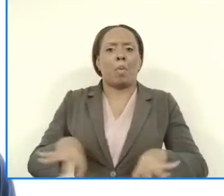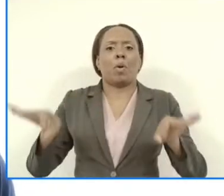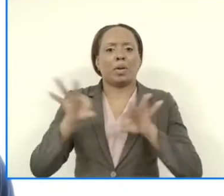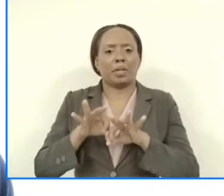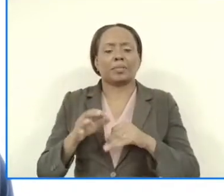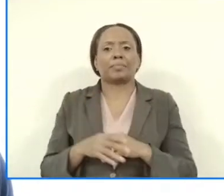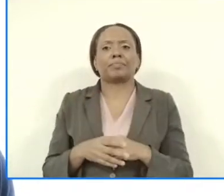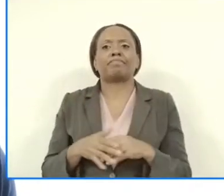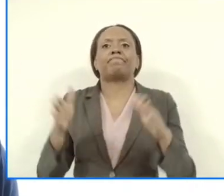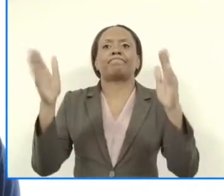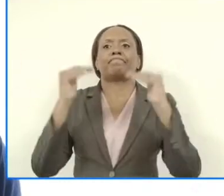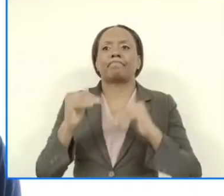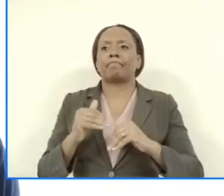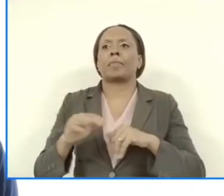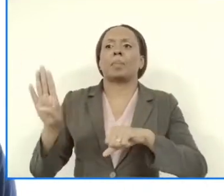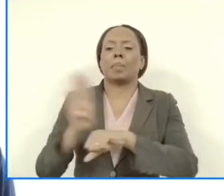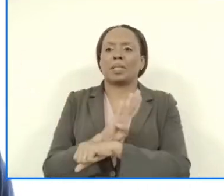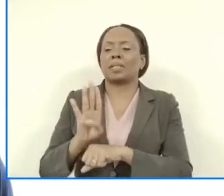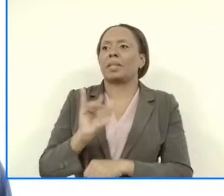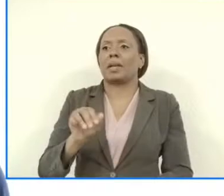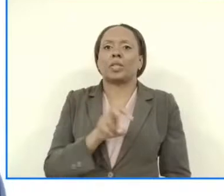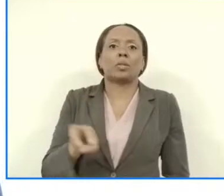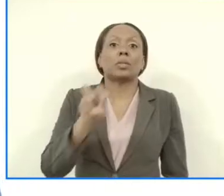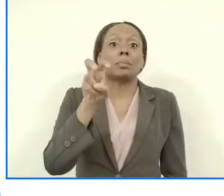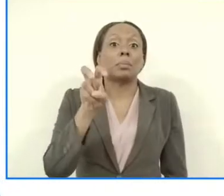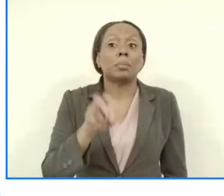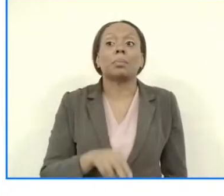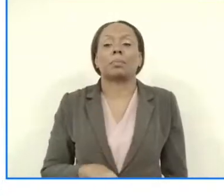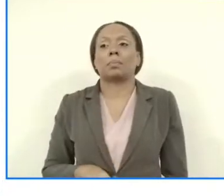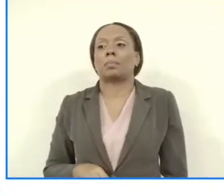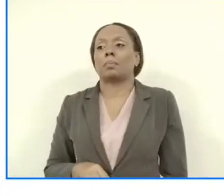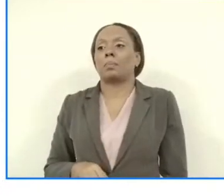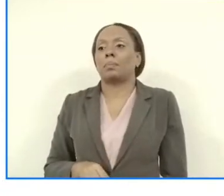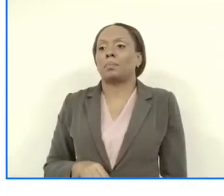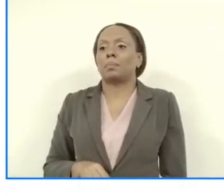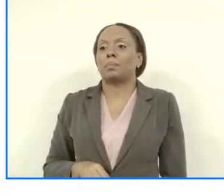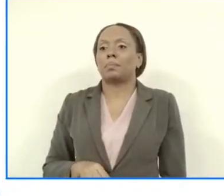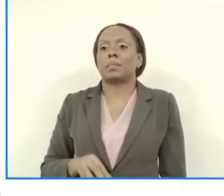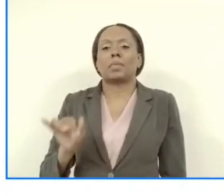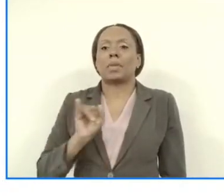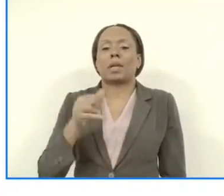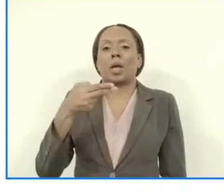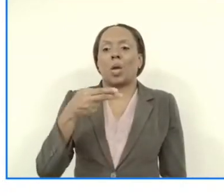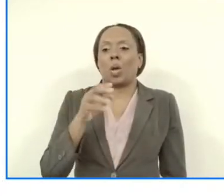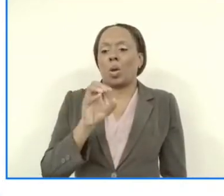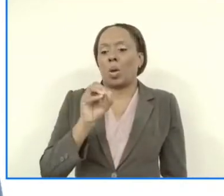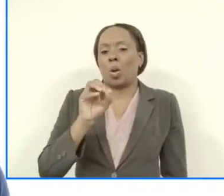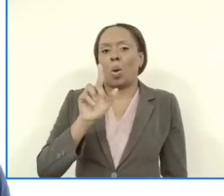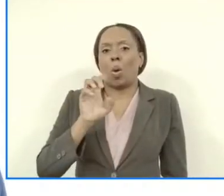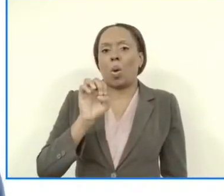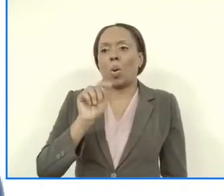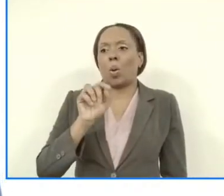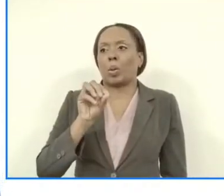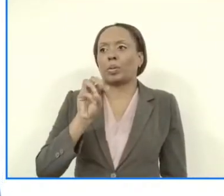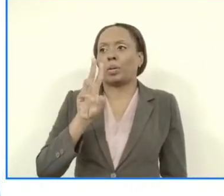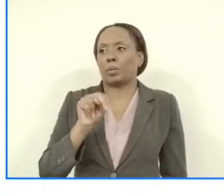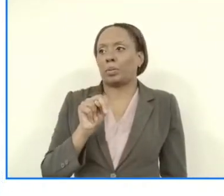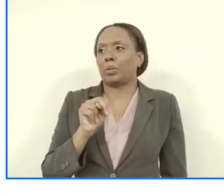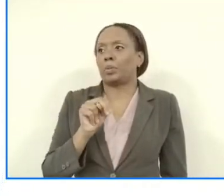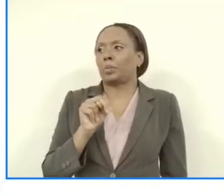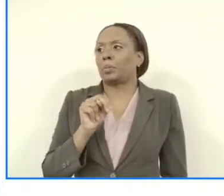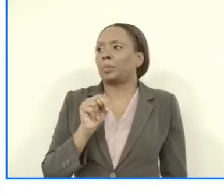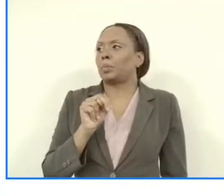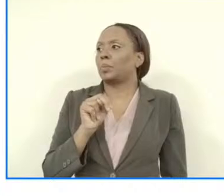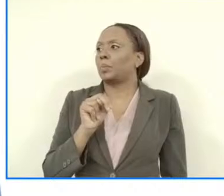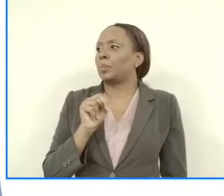have would be, commercial tourism in particular. So we'll be looking to the areas in Whole Town, like yesterday, and for the last few days, would be